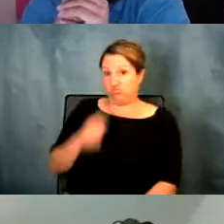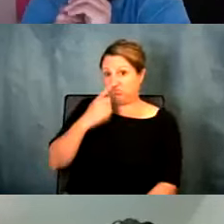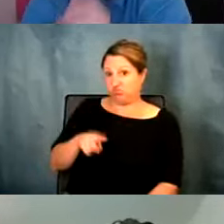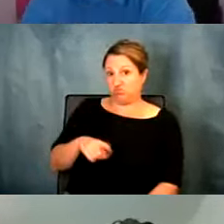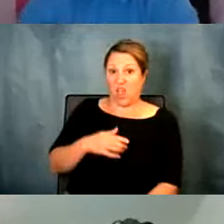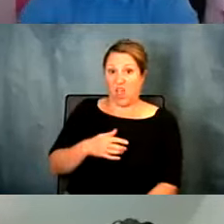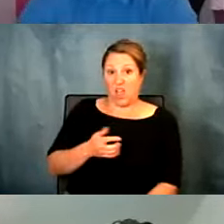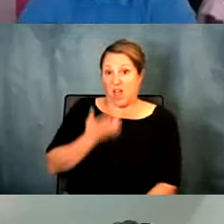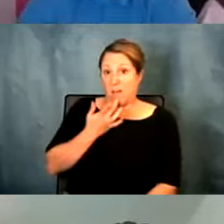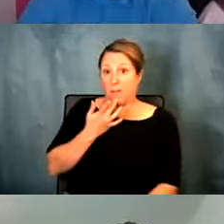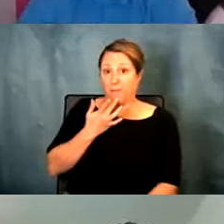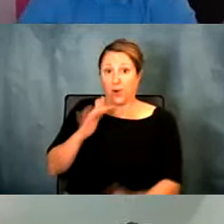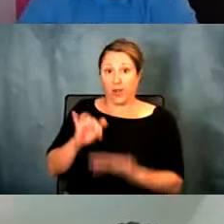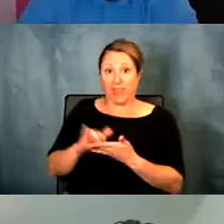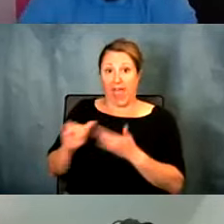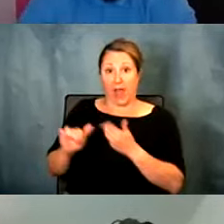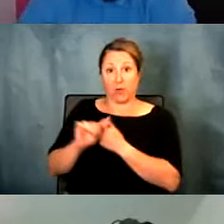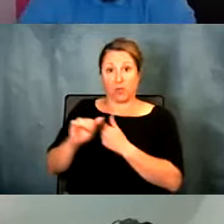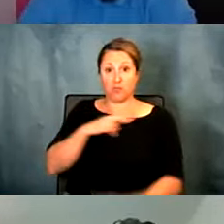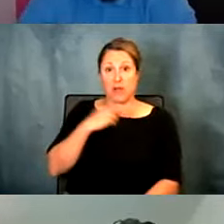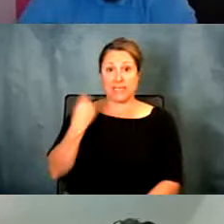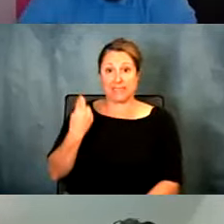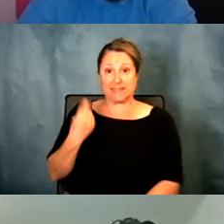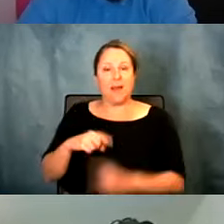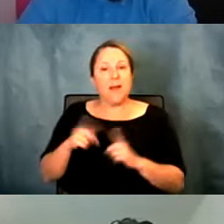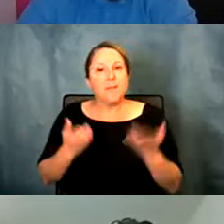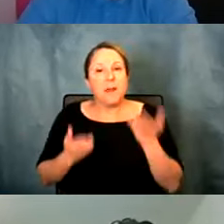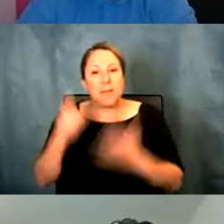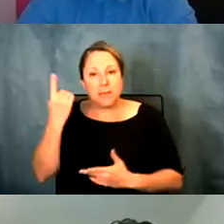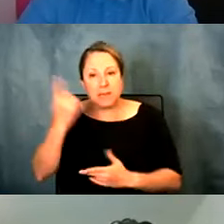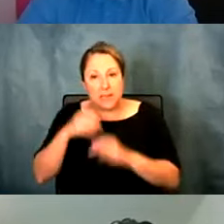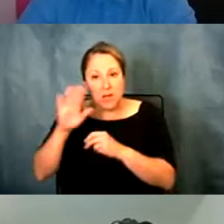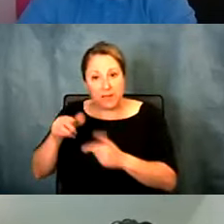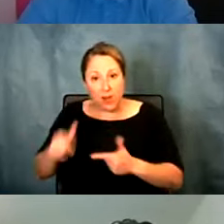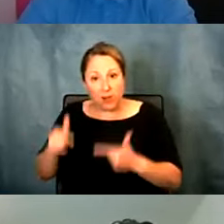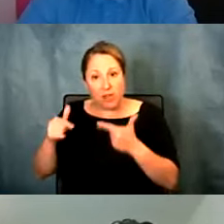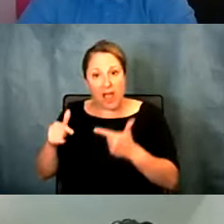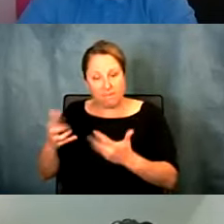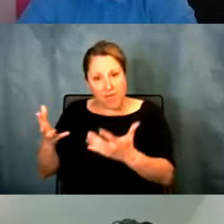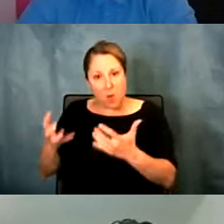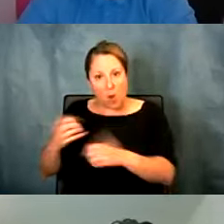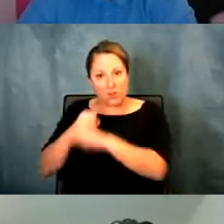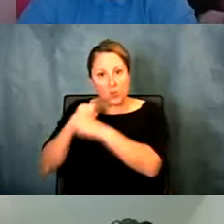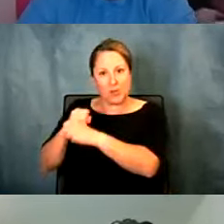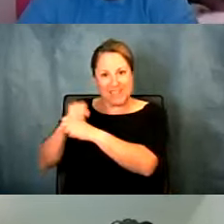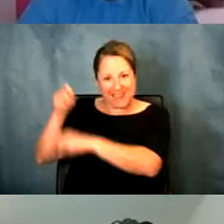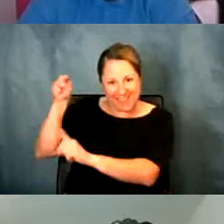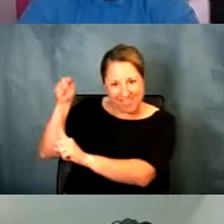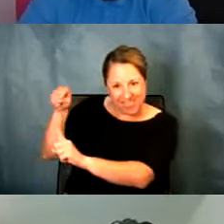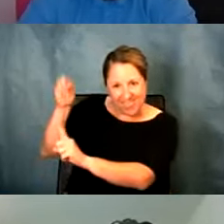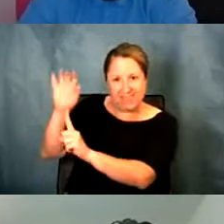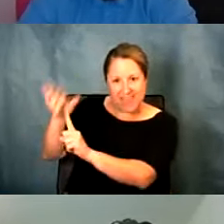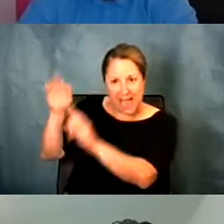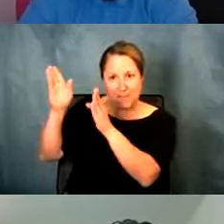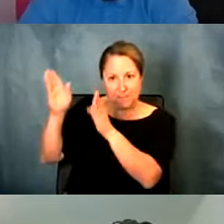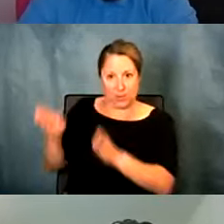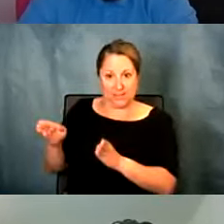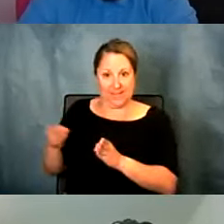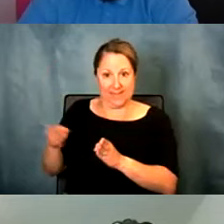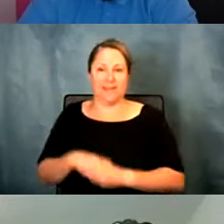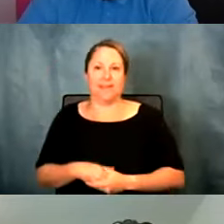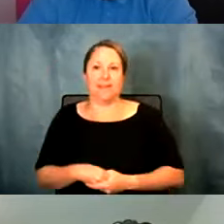risk. But they may have someone in their life who they are concerned about protecting. And I think that it's important that even though this is